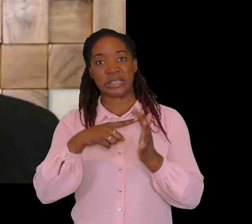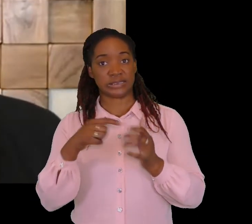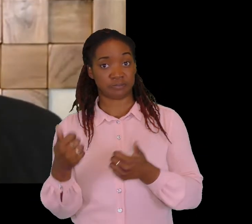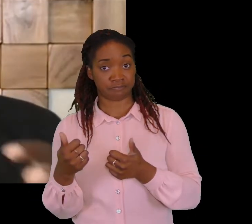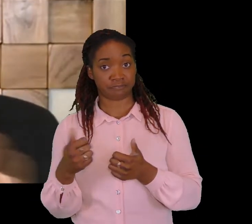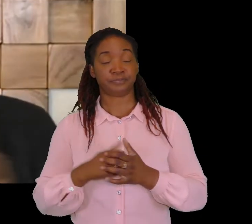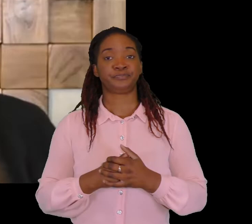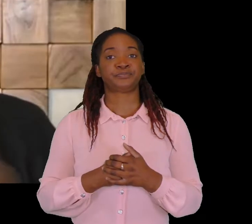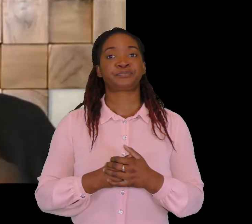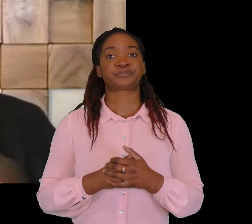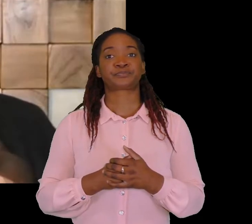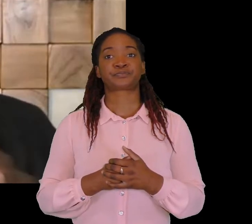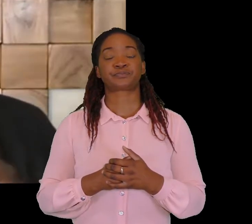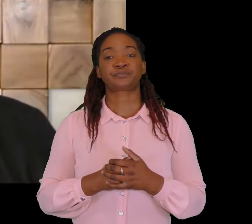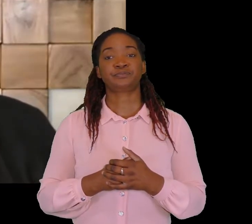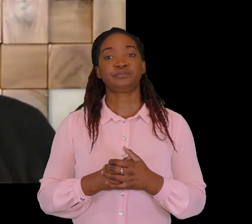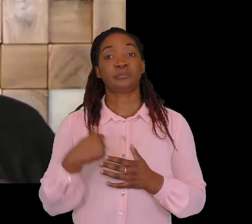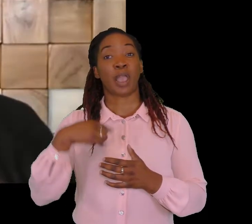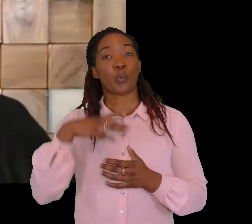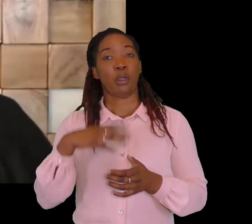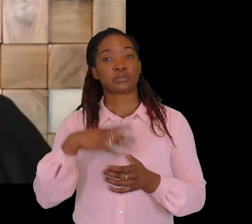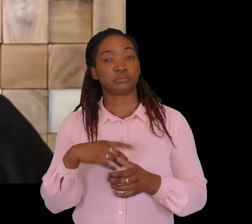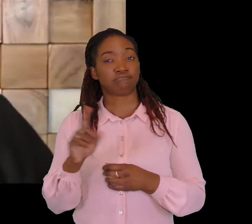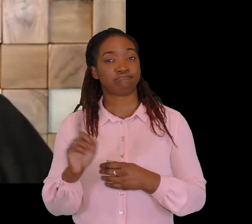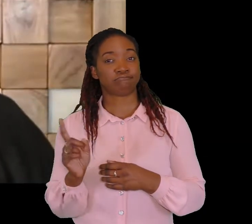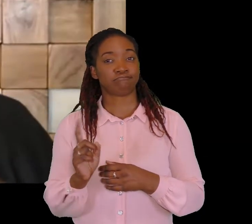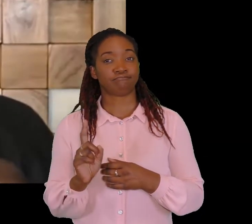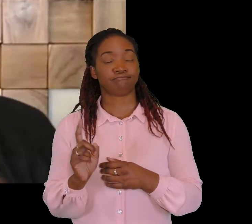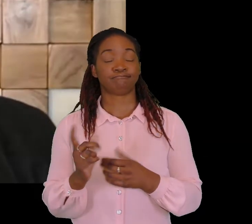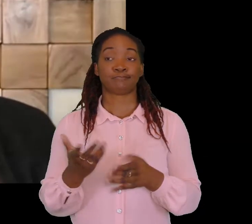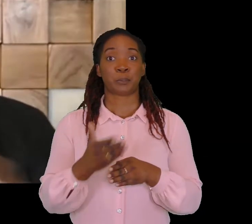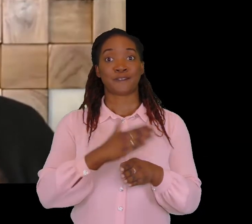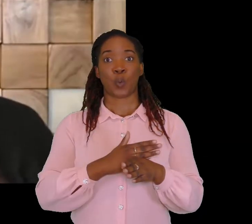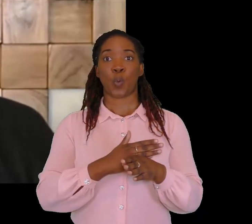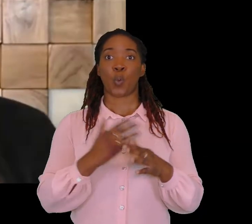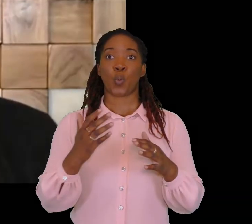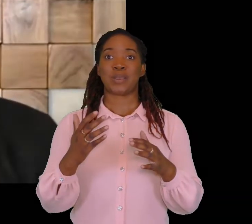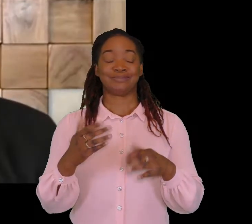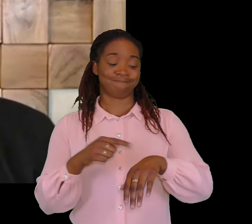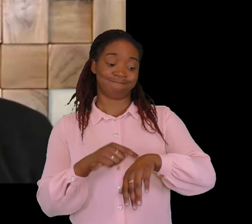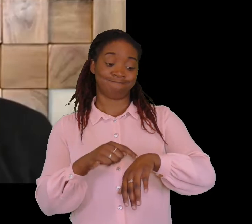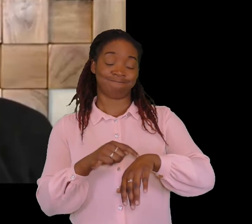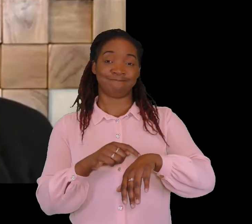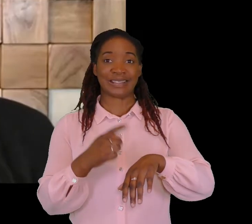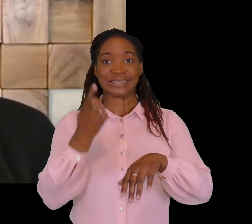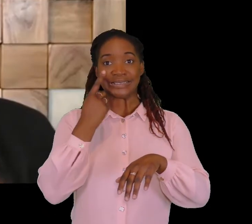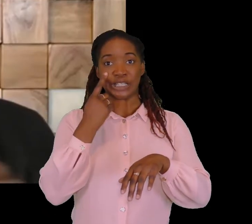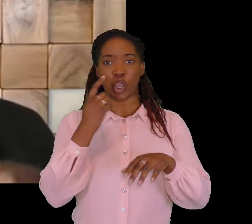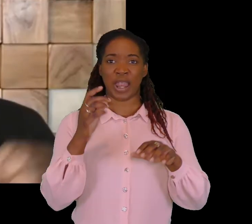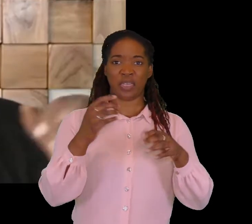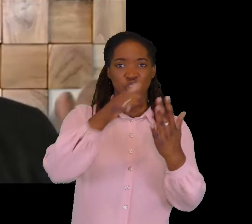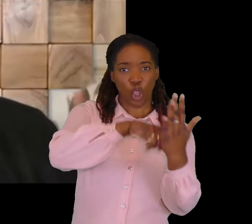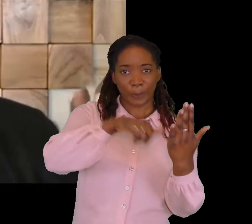But I wanted to, before we kind of move to, because I mean, I'm looking at the Google Docs